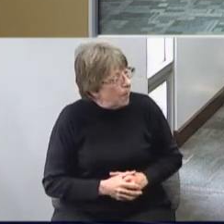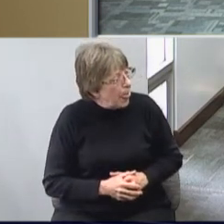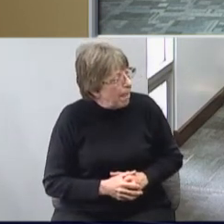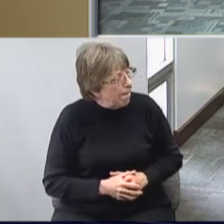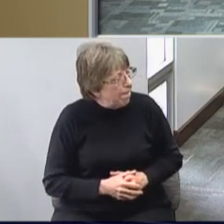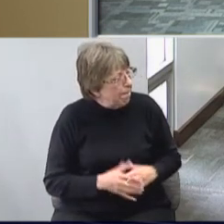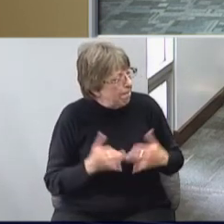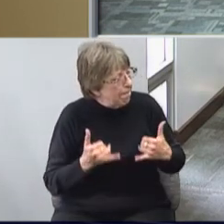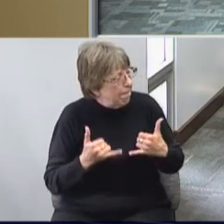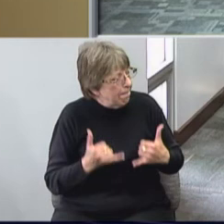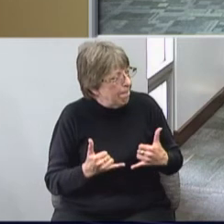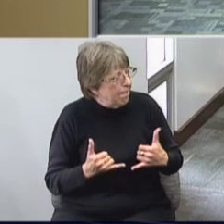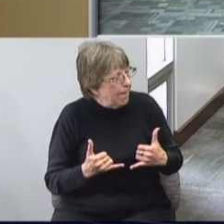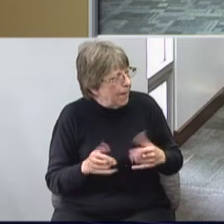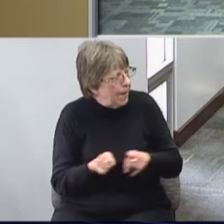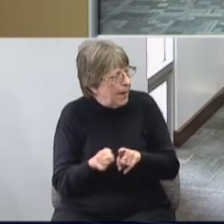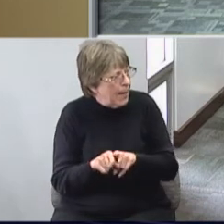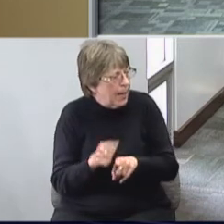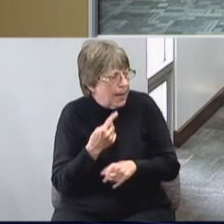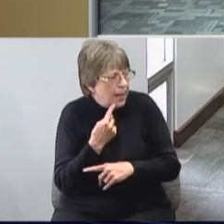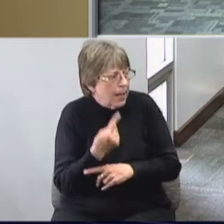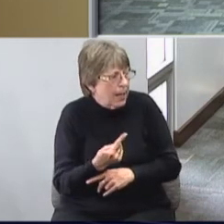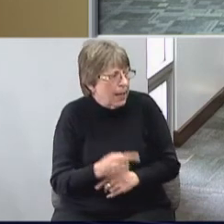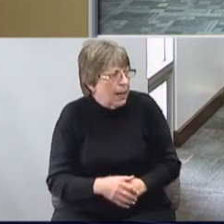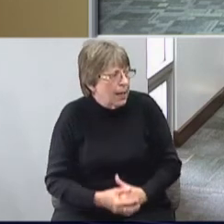At this point, I would also say,